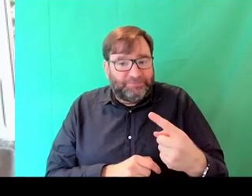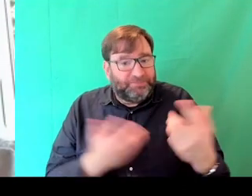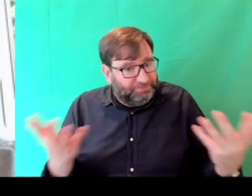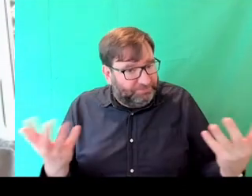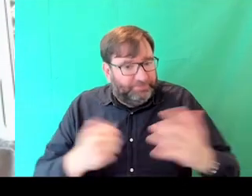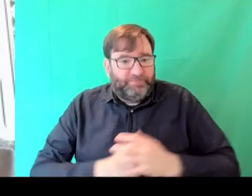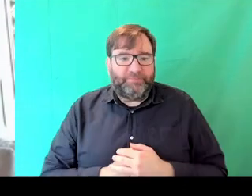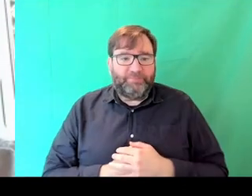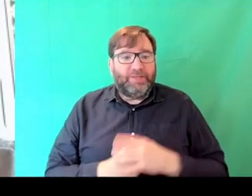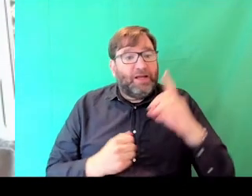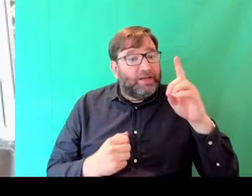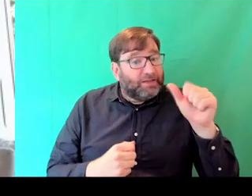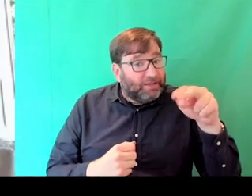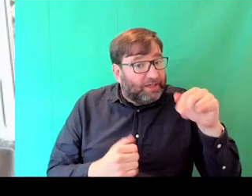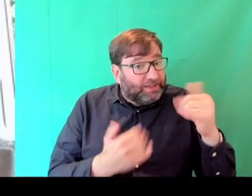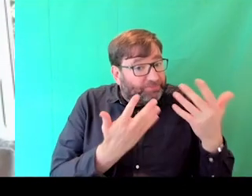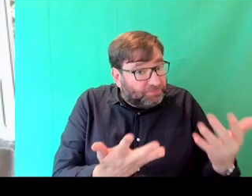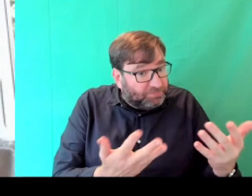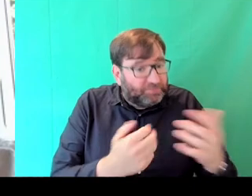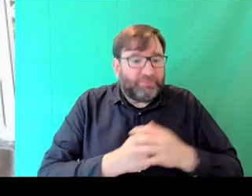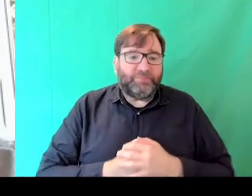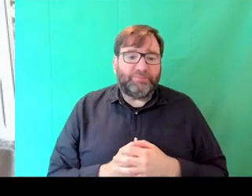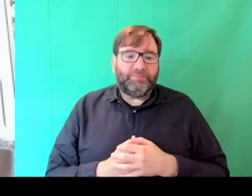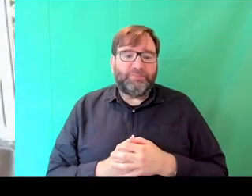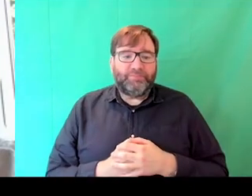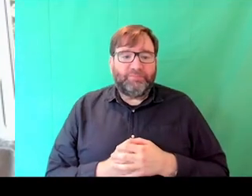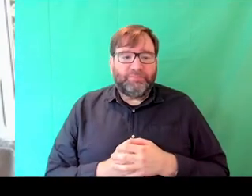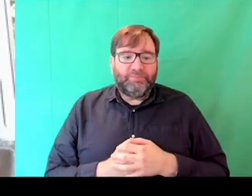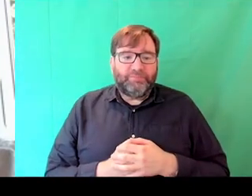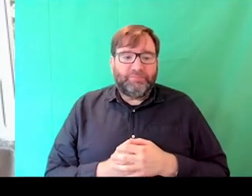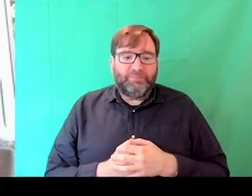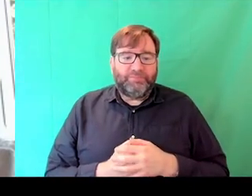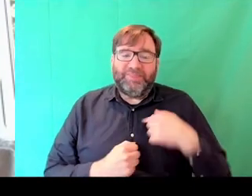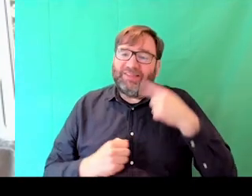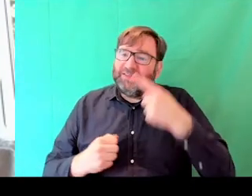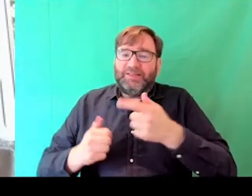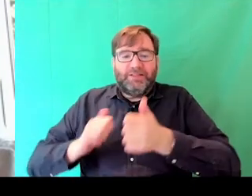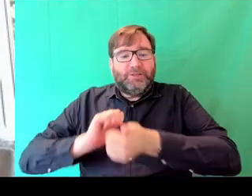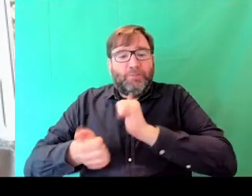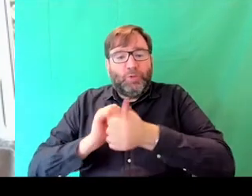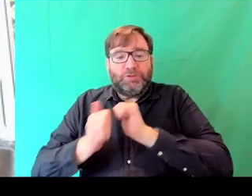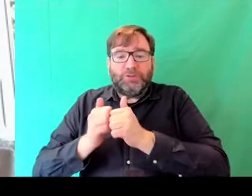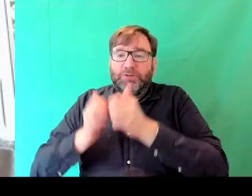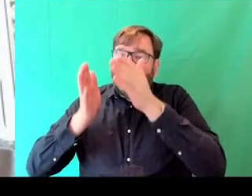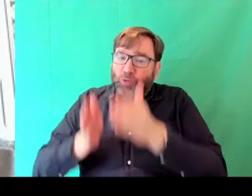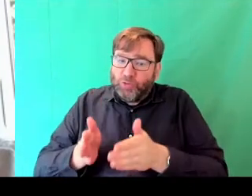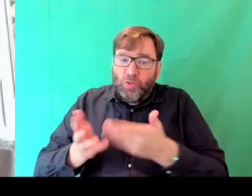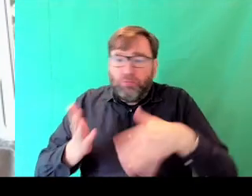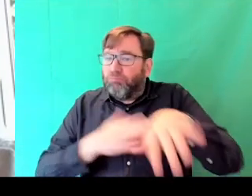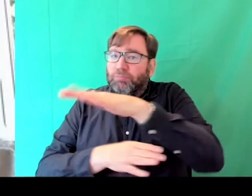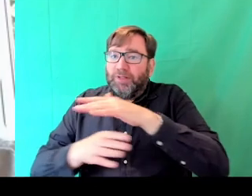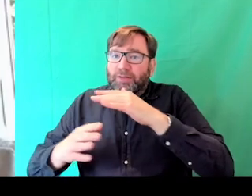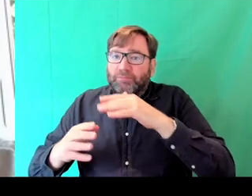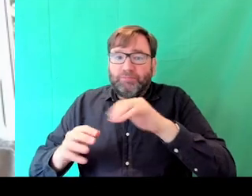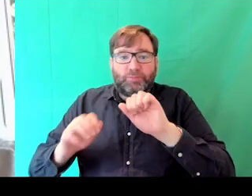mental health doesn't exclude anybody, and it can happen to anybody at any time. So I think